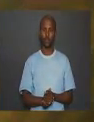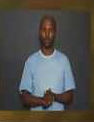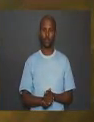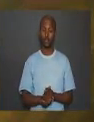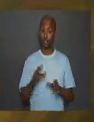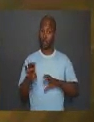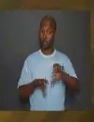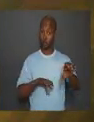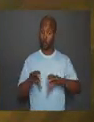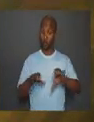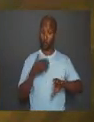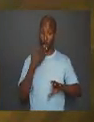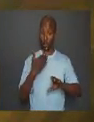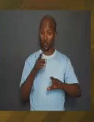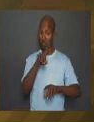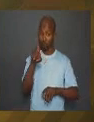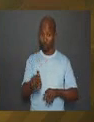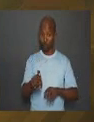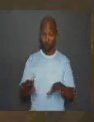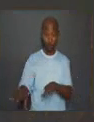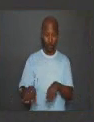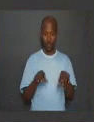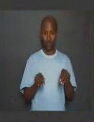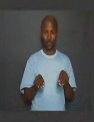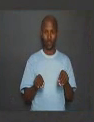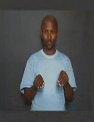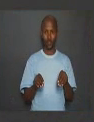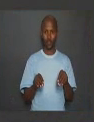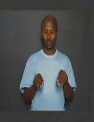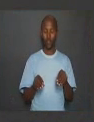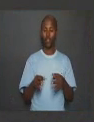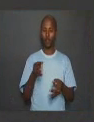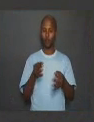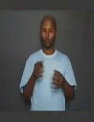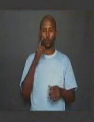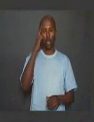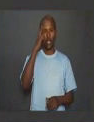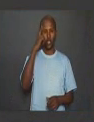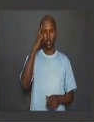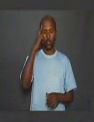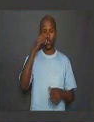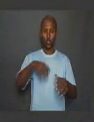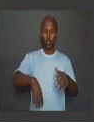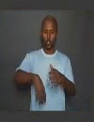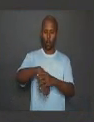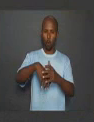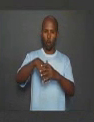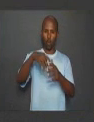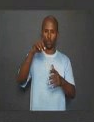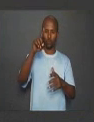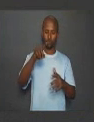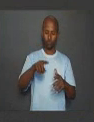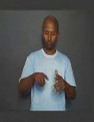Did you do well with this problem, students? If we assume that the ball never comes